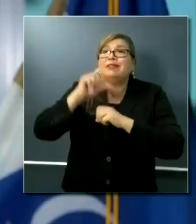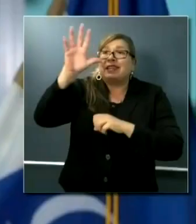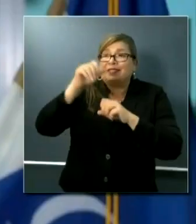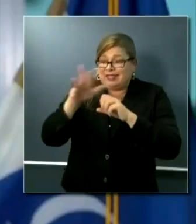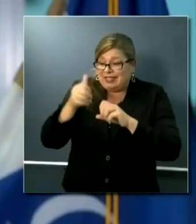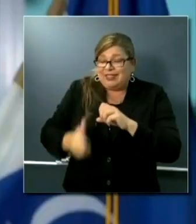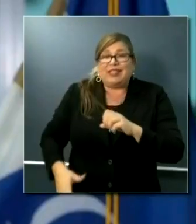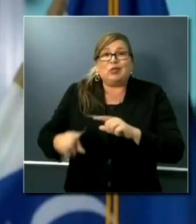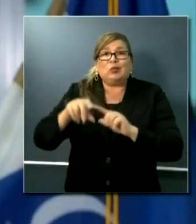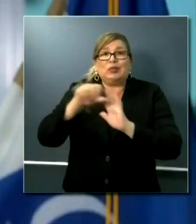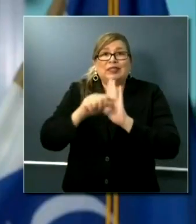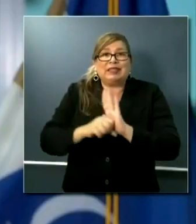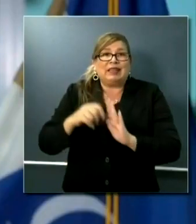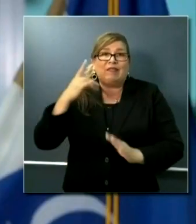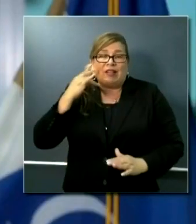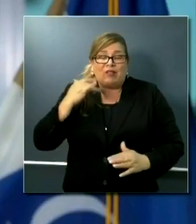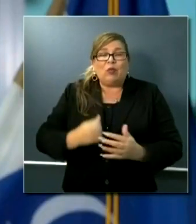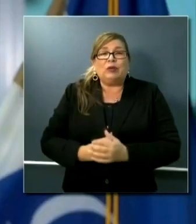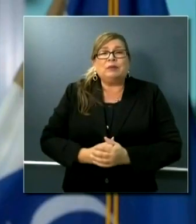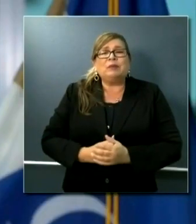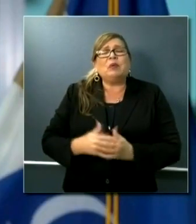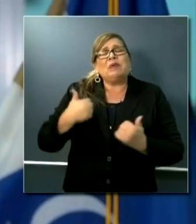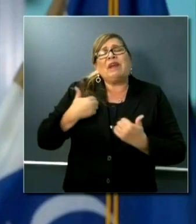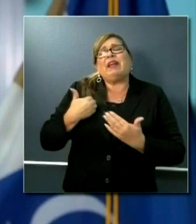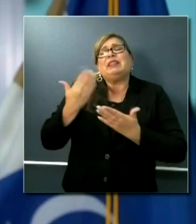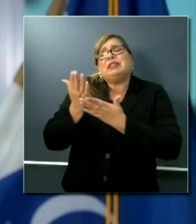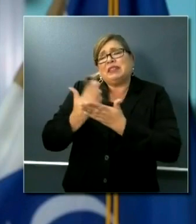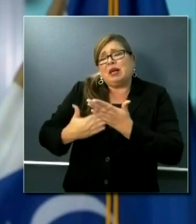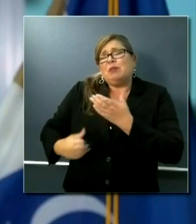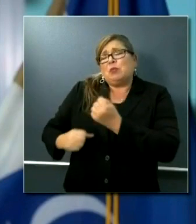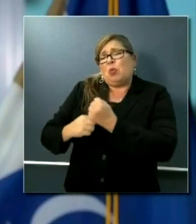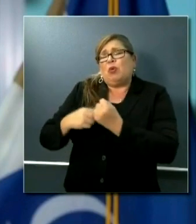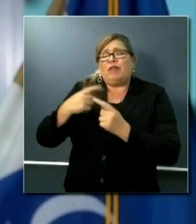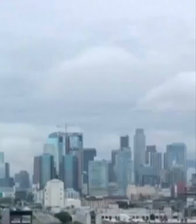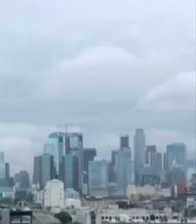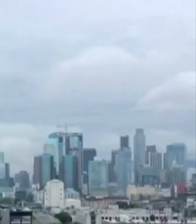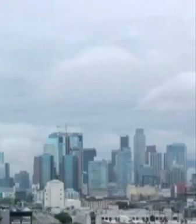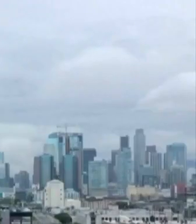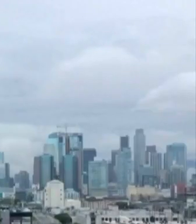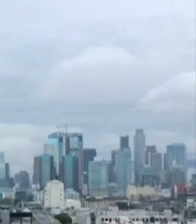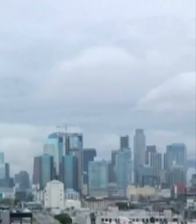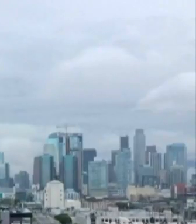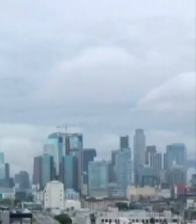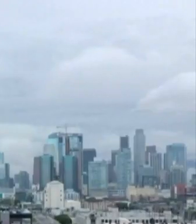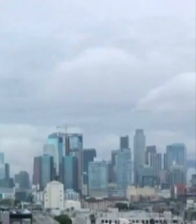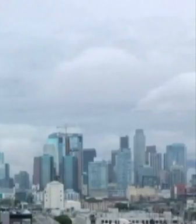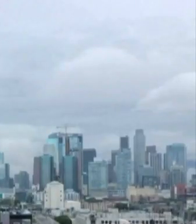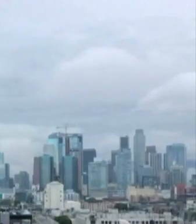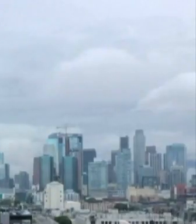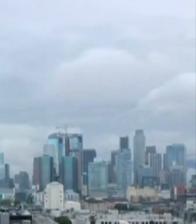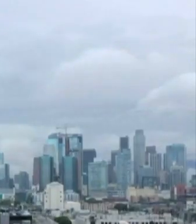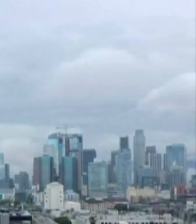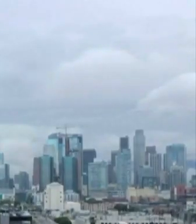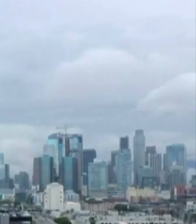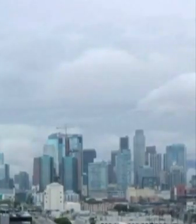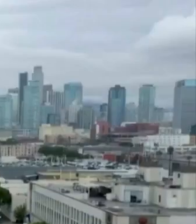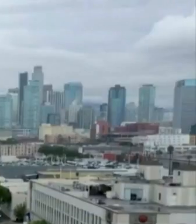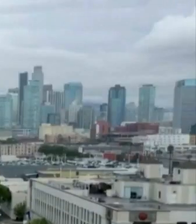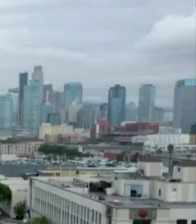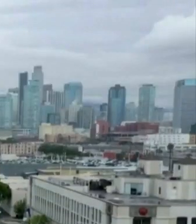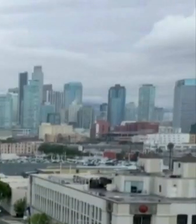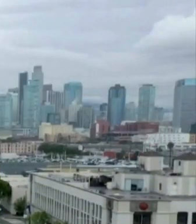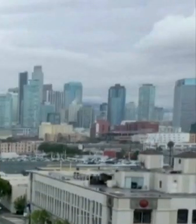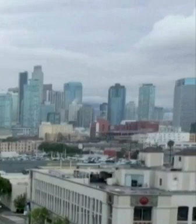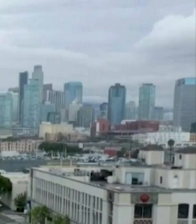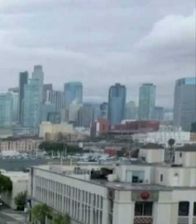depleted. While we've had a little support from the national stockpile, we haven't relied on that. California signed a deal to get up to 200 million